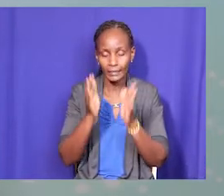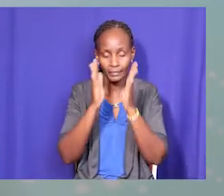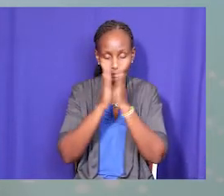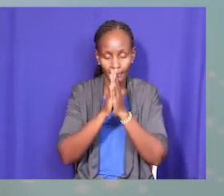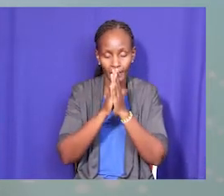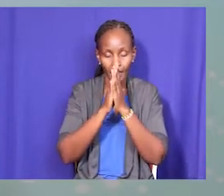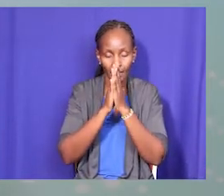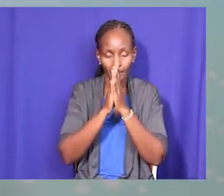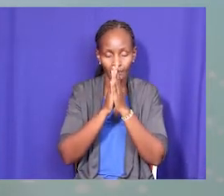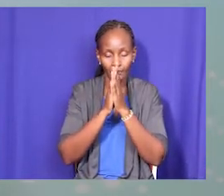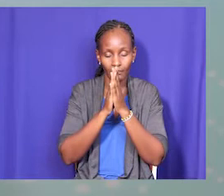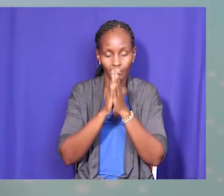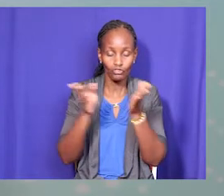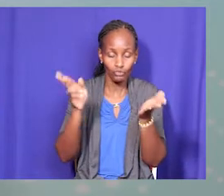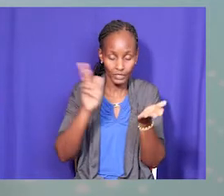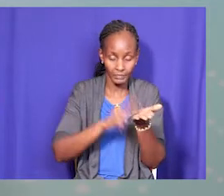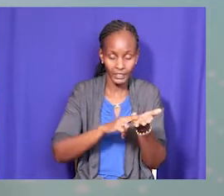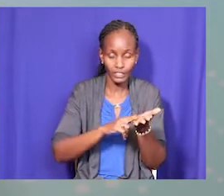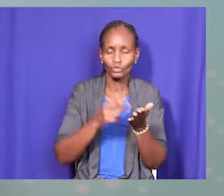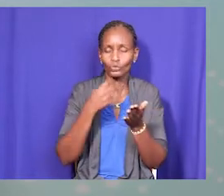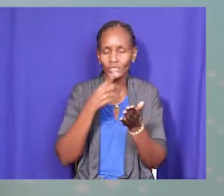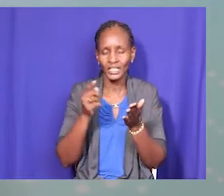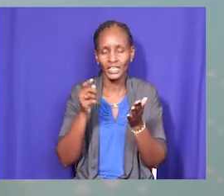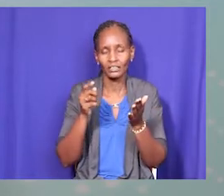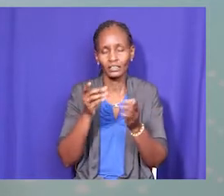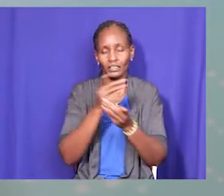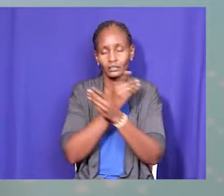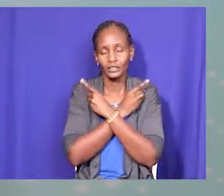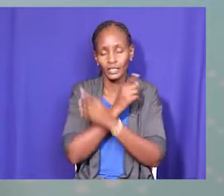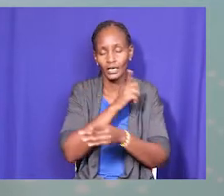me. Dear Lord Jesus,